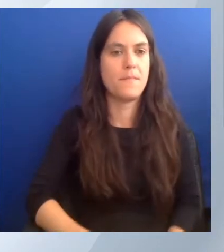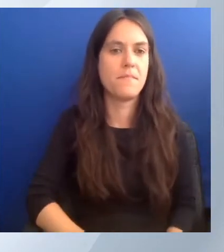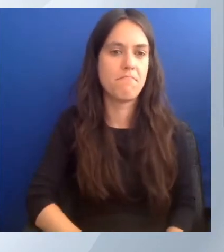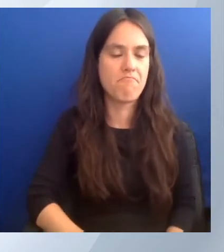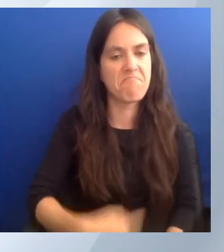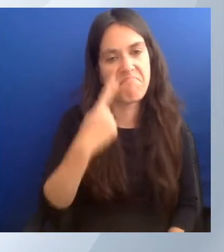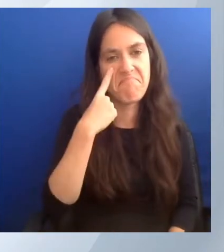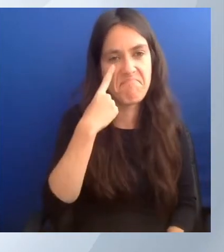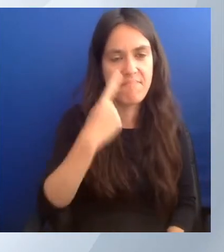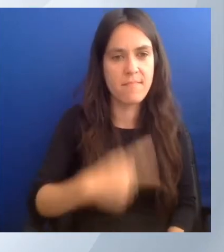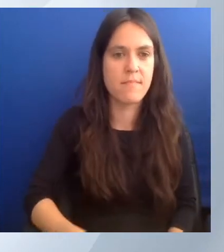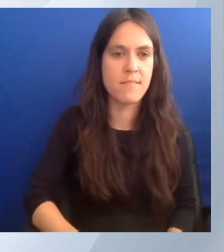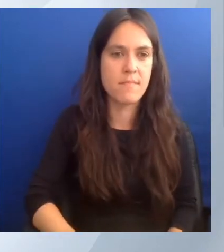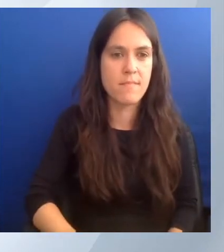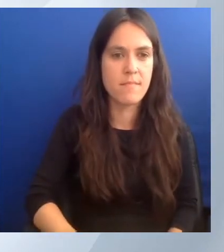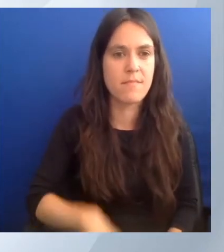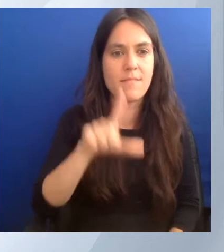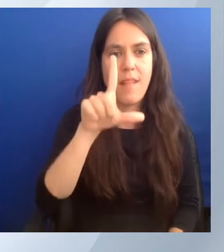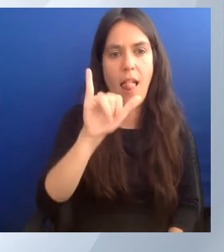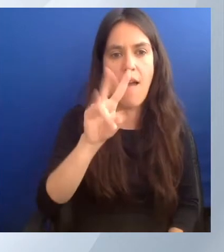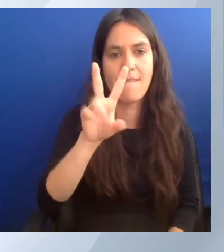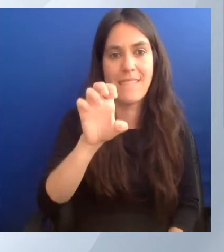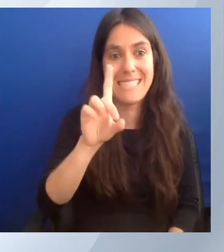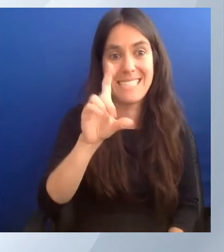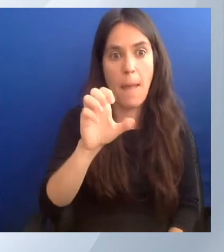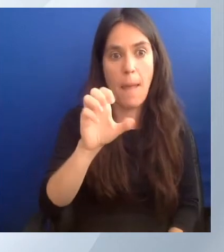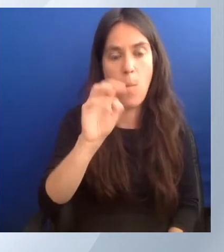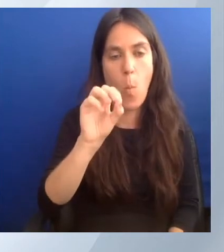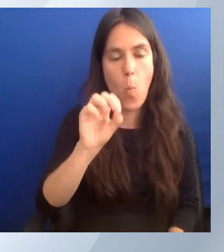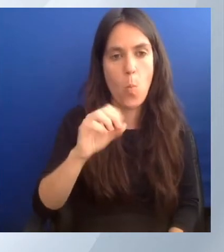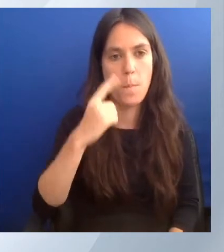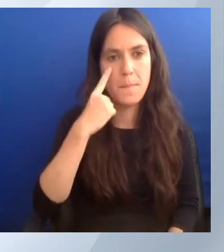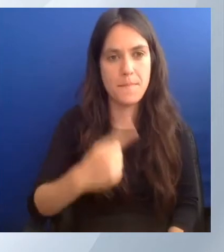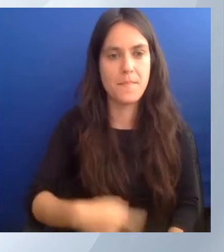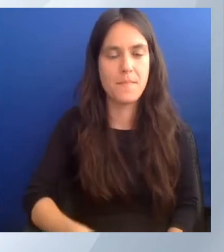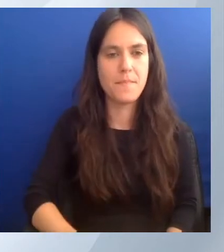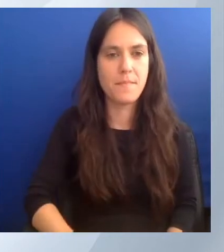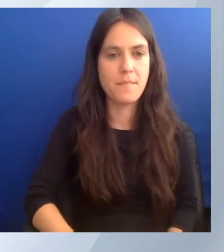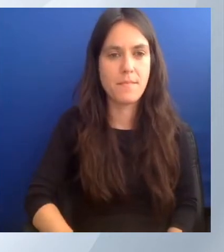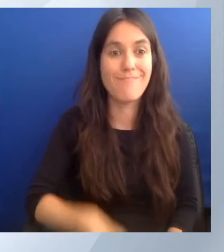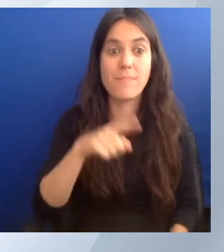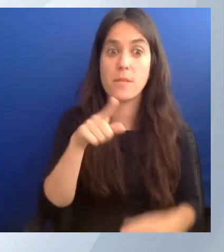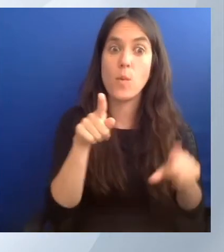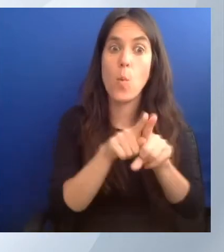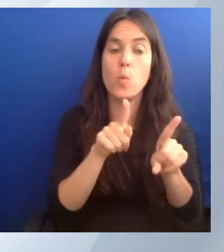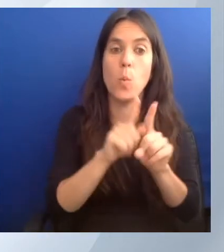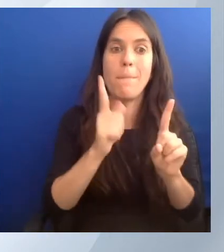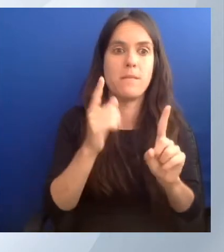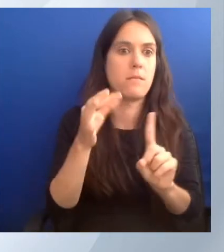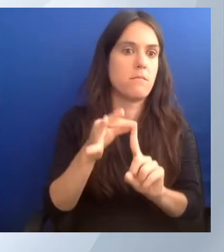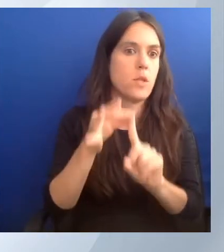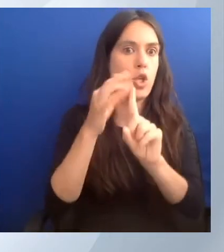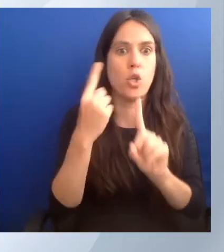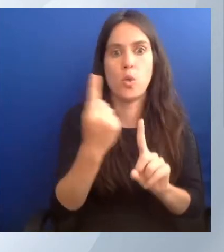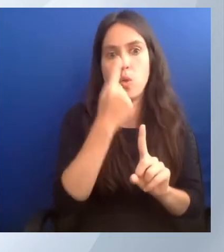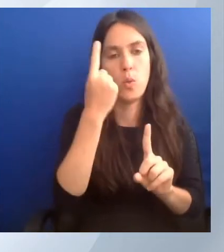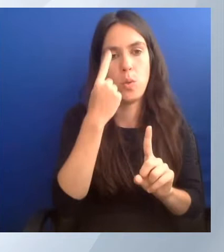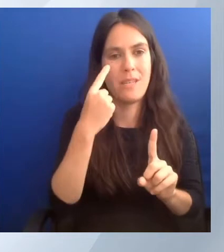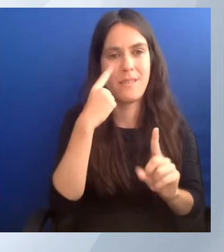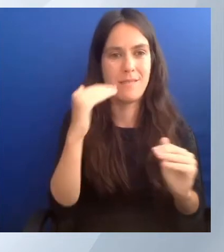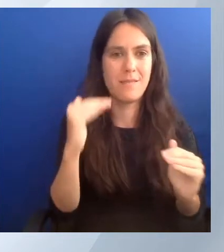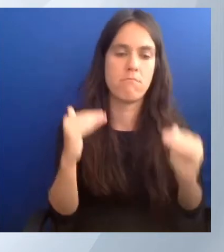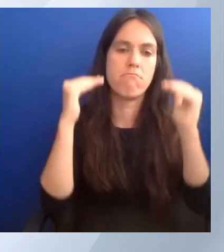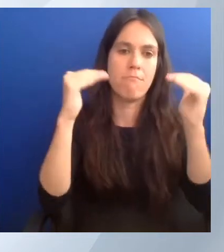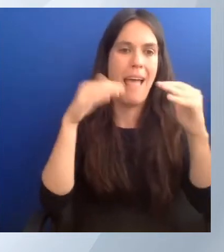now. Live demo. And we can also see this also has to be unique because this is also how you access your storage